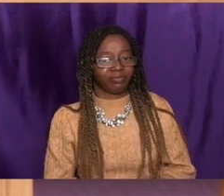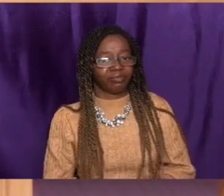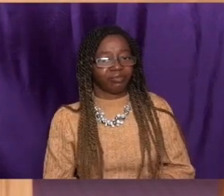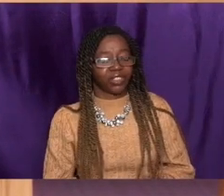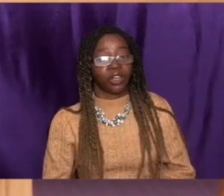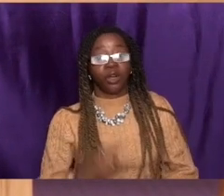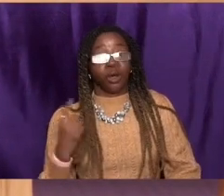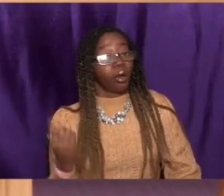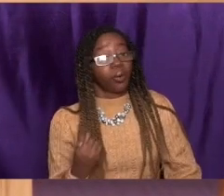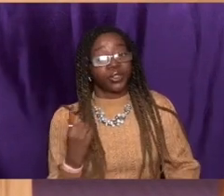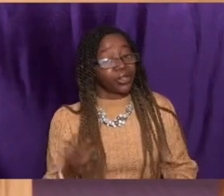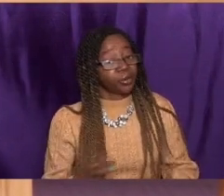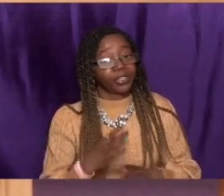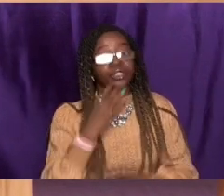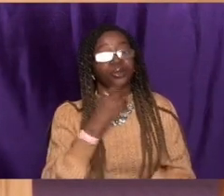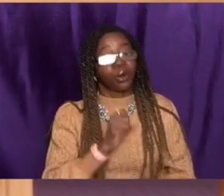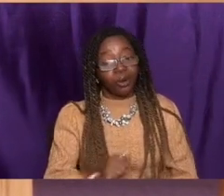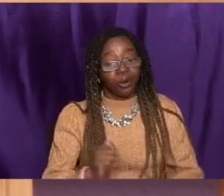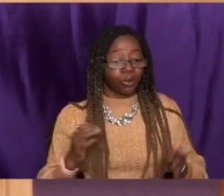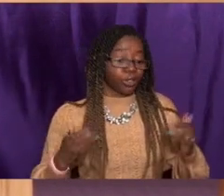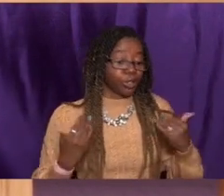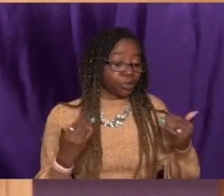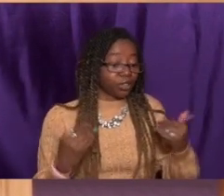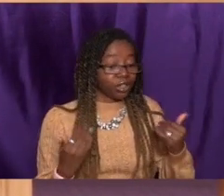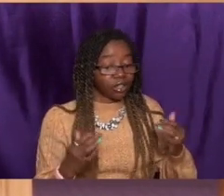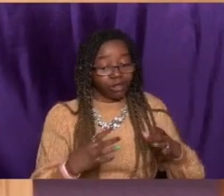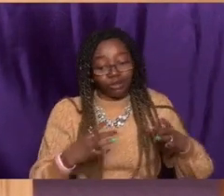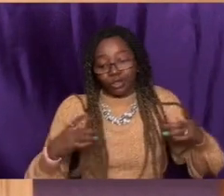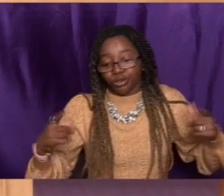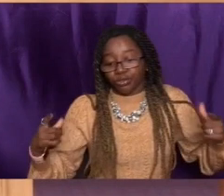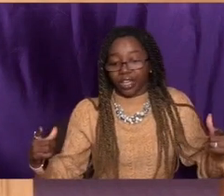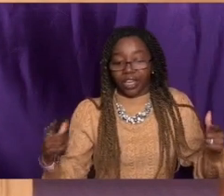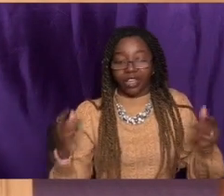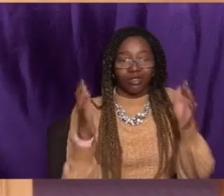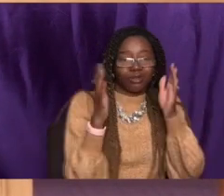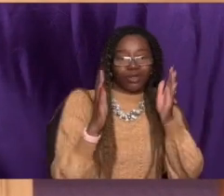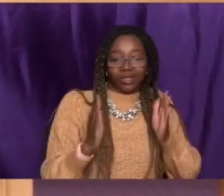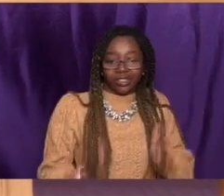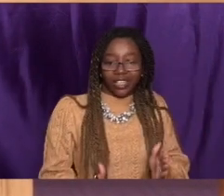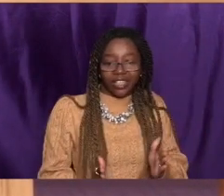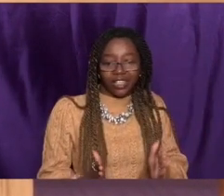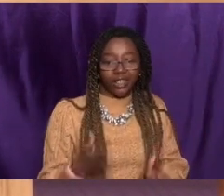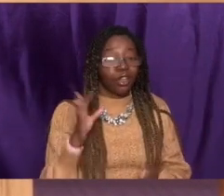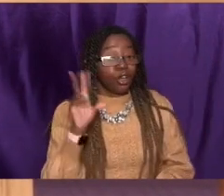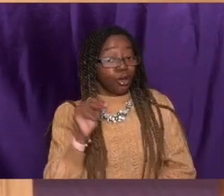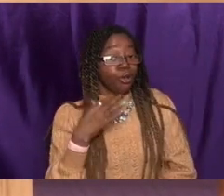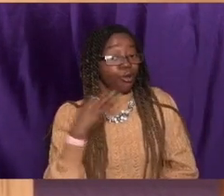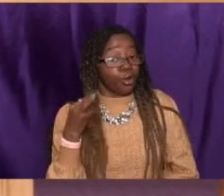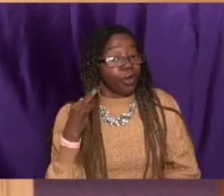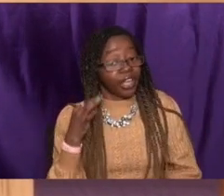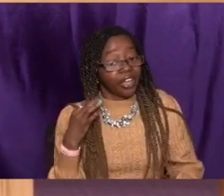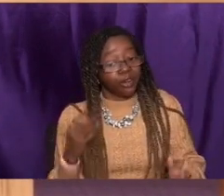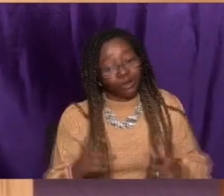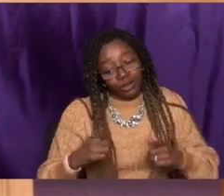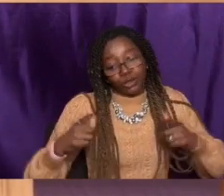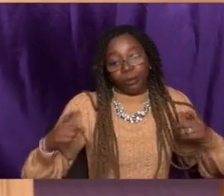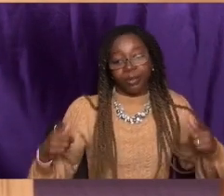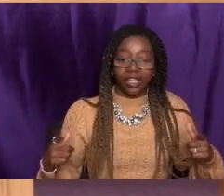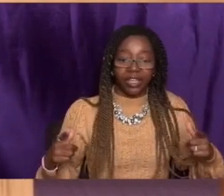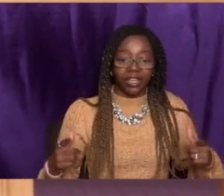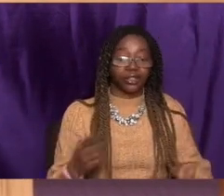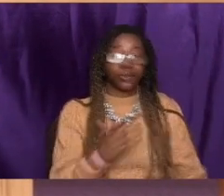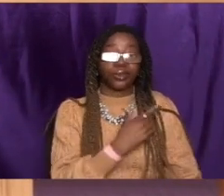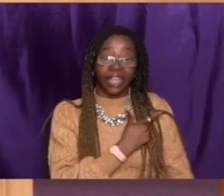You're always going to be too old or too young or too fat or too skinny or too hairy or too bald. You're always going to be too heavy or too light. You're